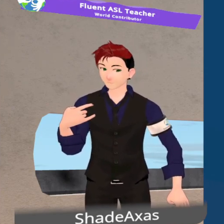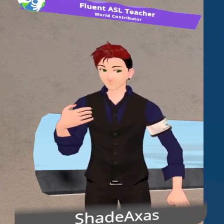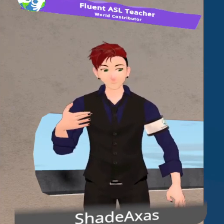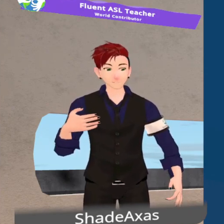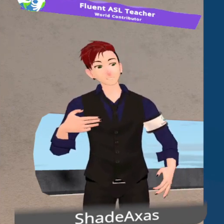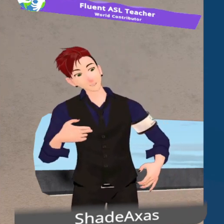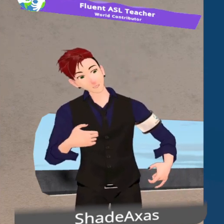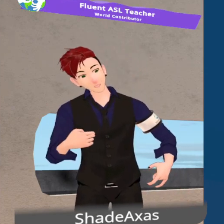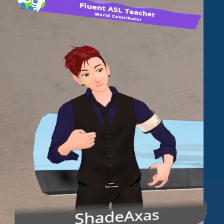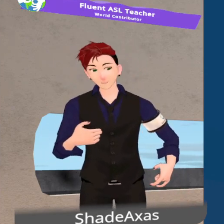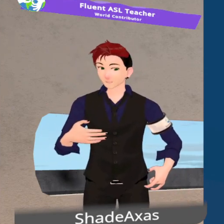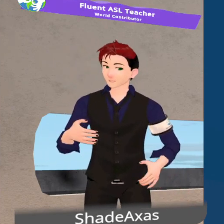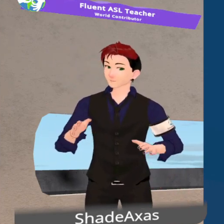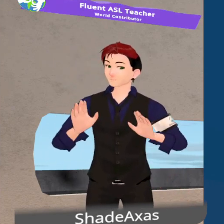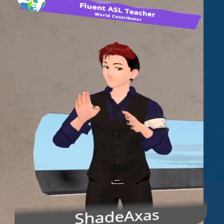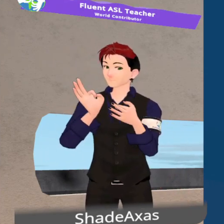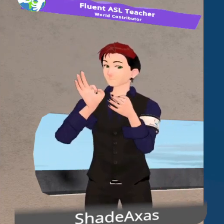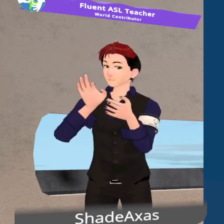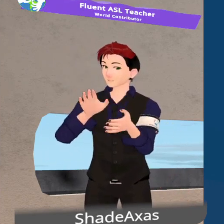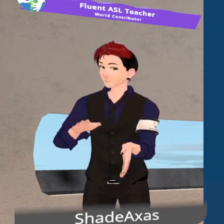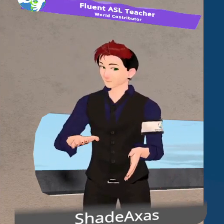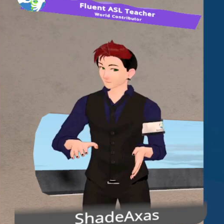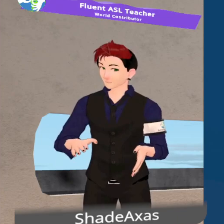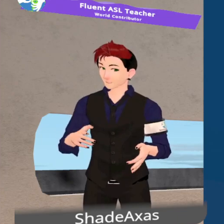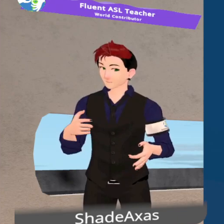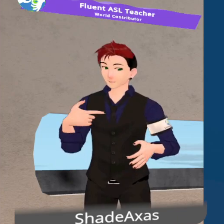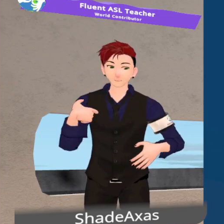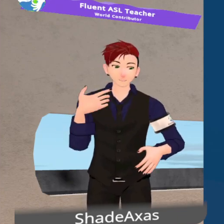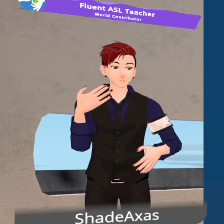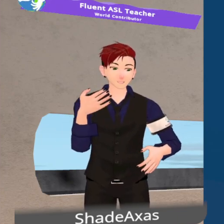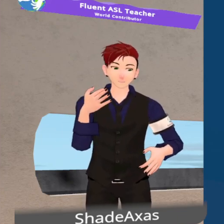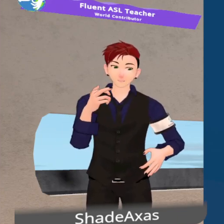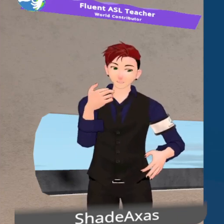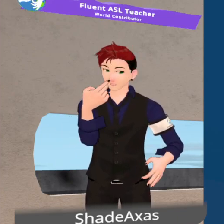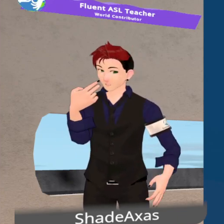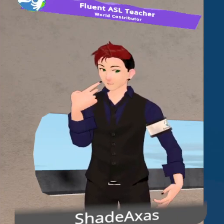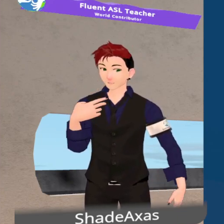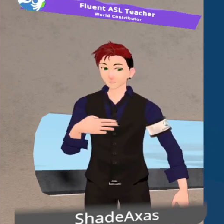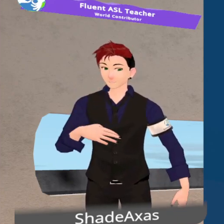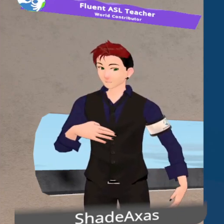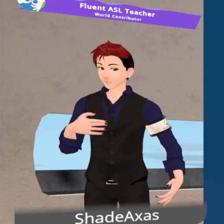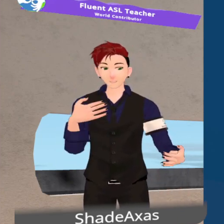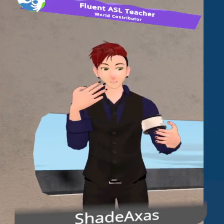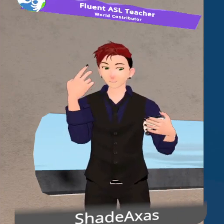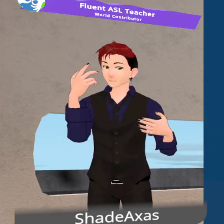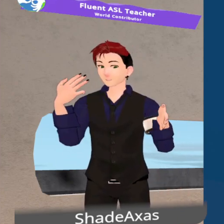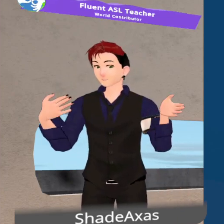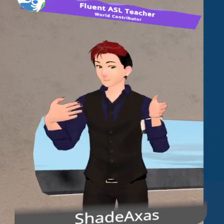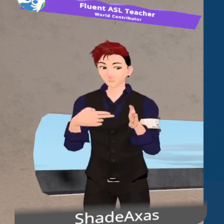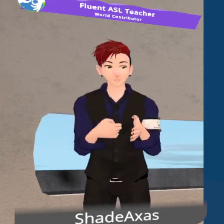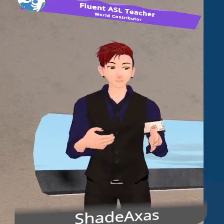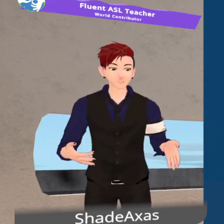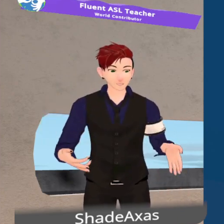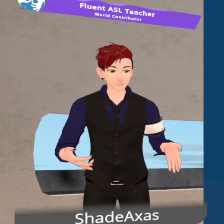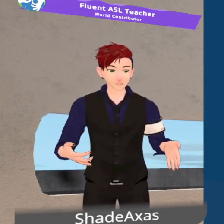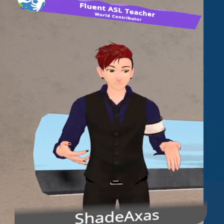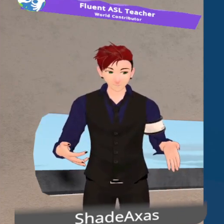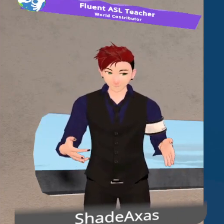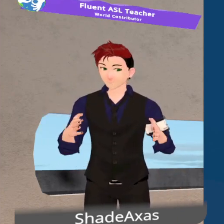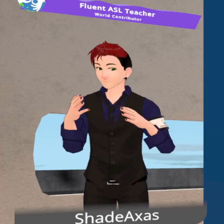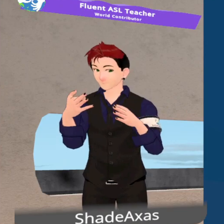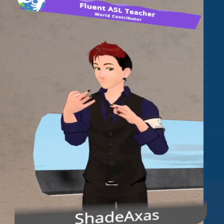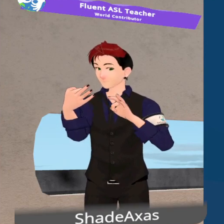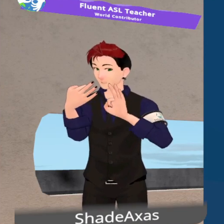head. You can just be like, oh, really? Just give some sort of feedback. Otherwise, we don't know if you're just staring at us, and for all we know, you've